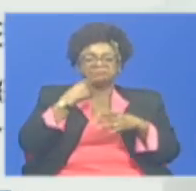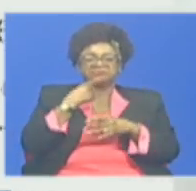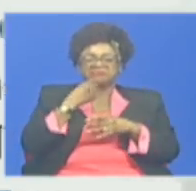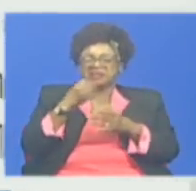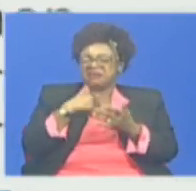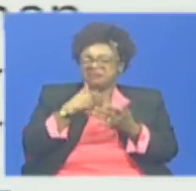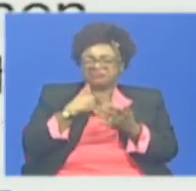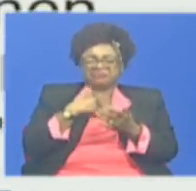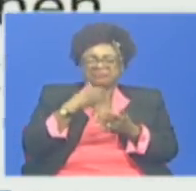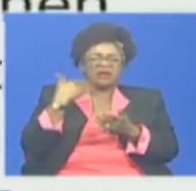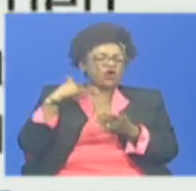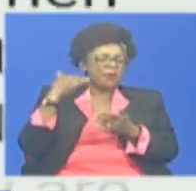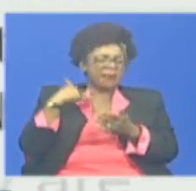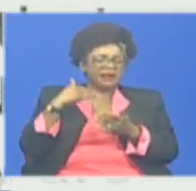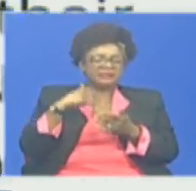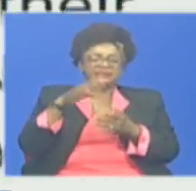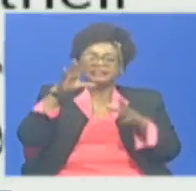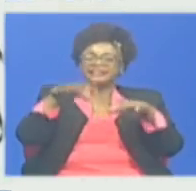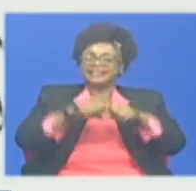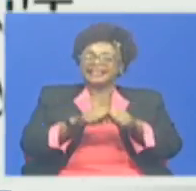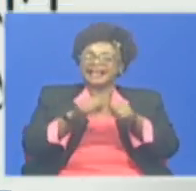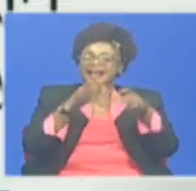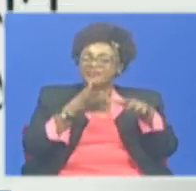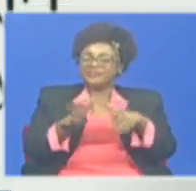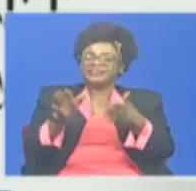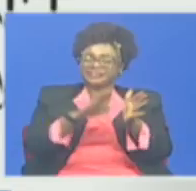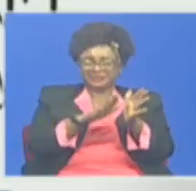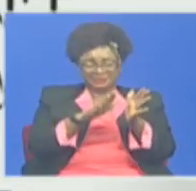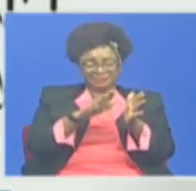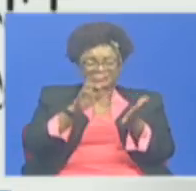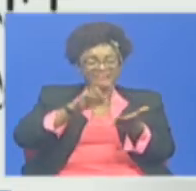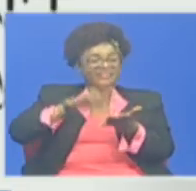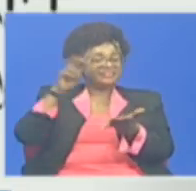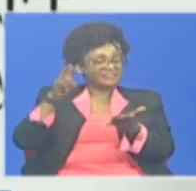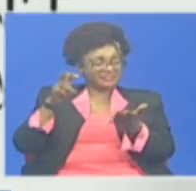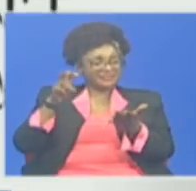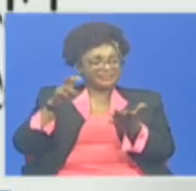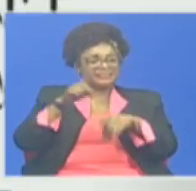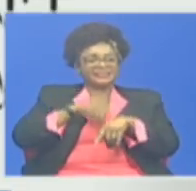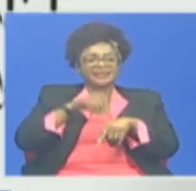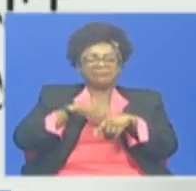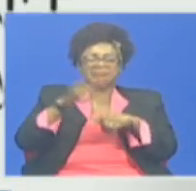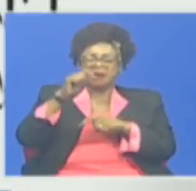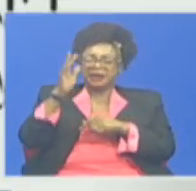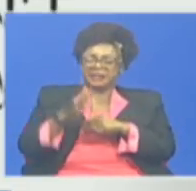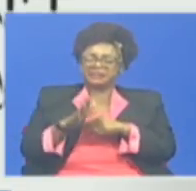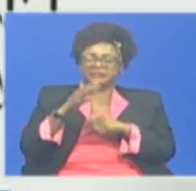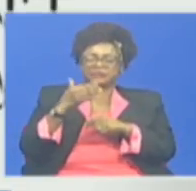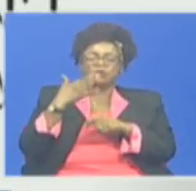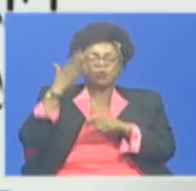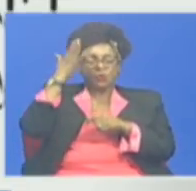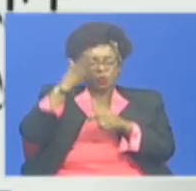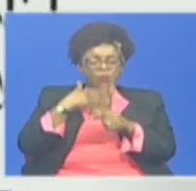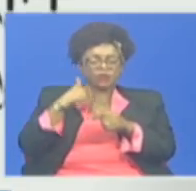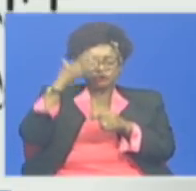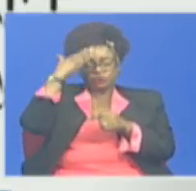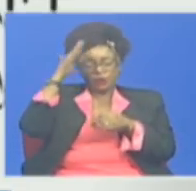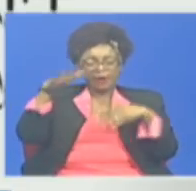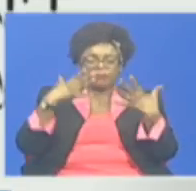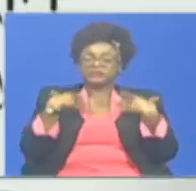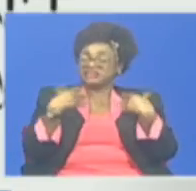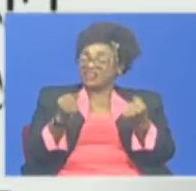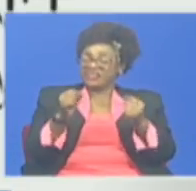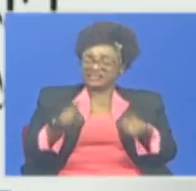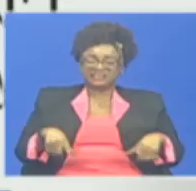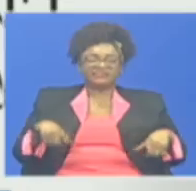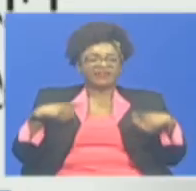gangsters, taking advantage of the COVID-19 at a time when Kenyans were anxious about their health and survival. He